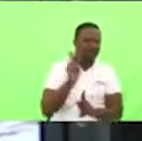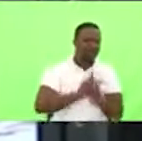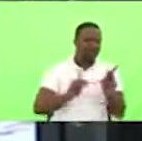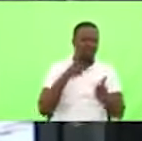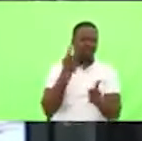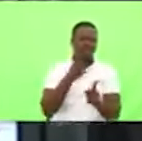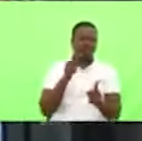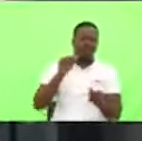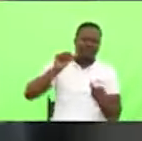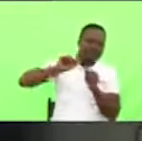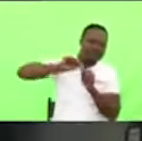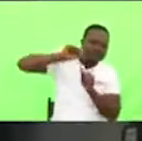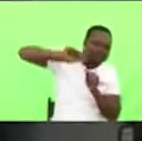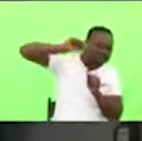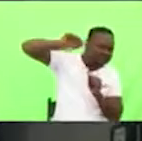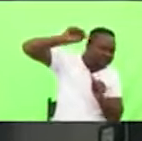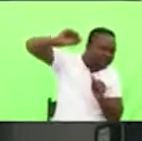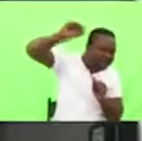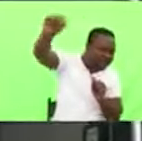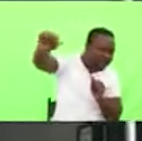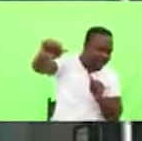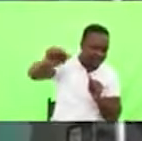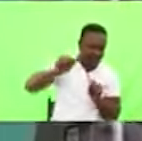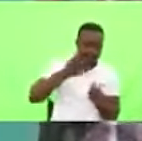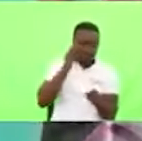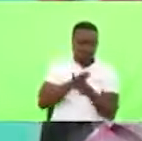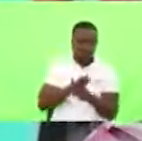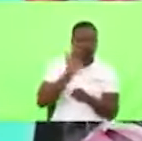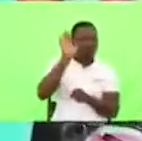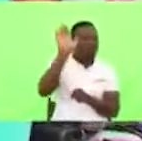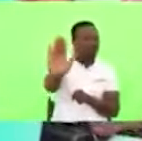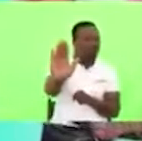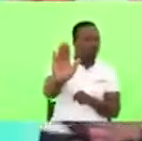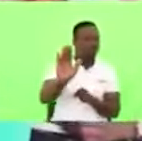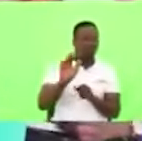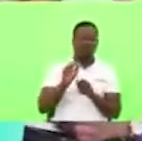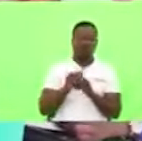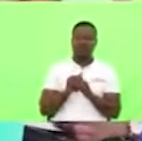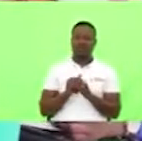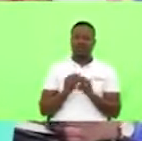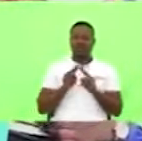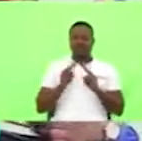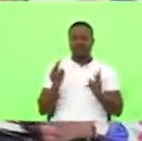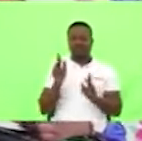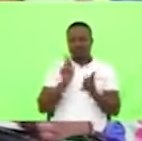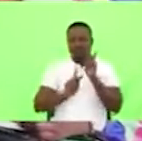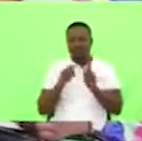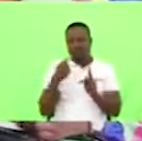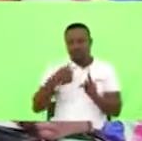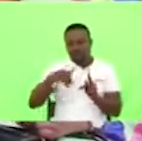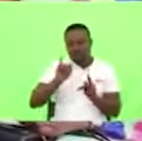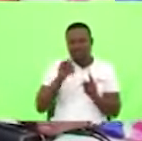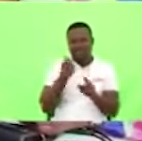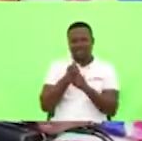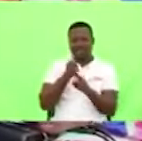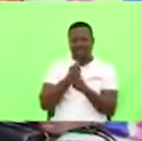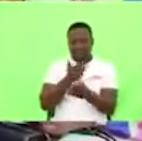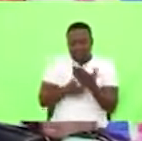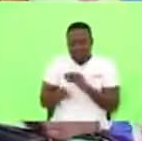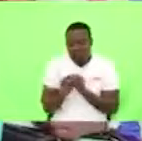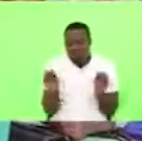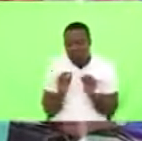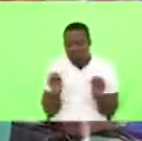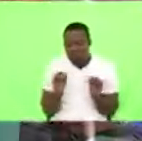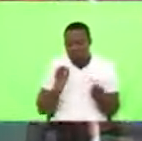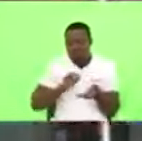are afar off. Who are afar off. So those who are still not yet born,